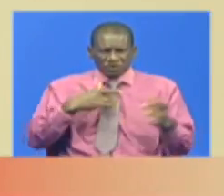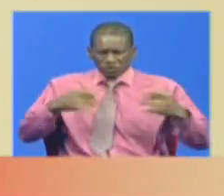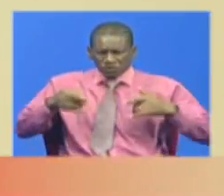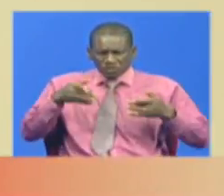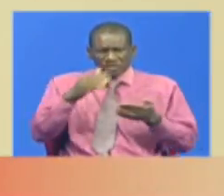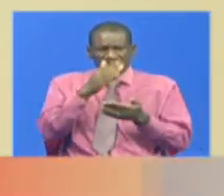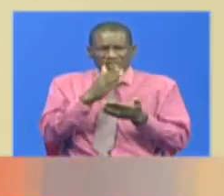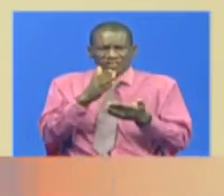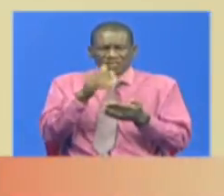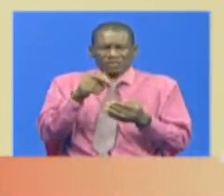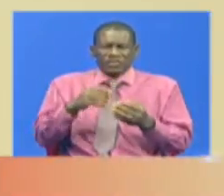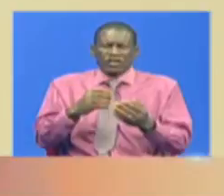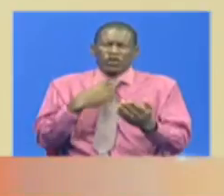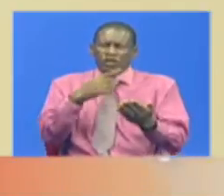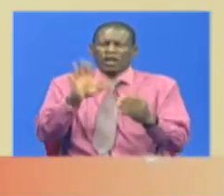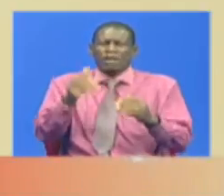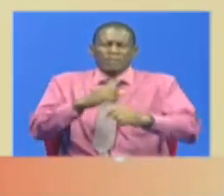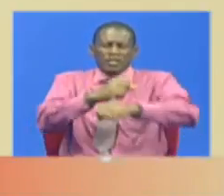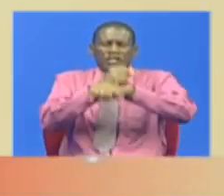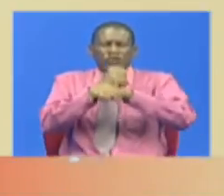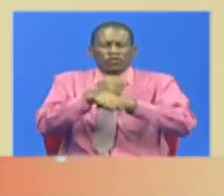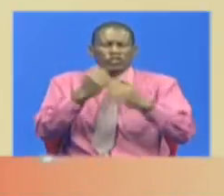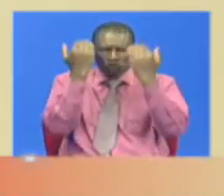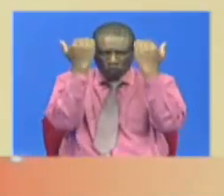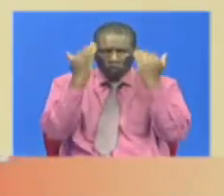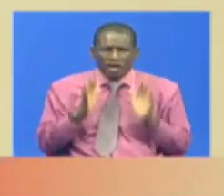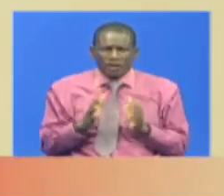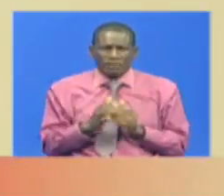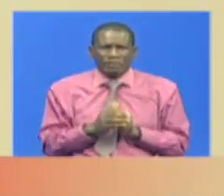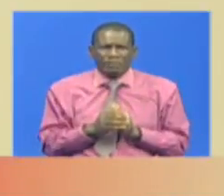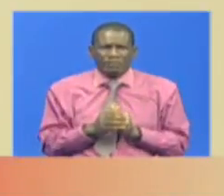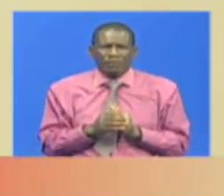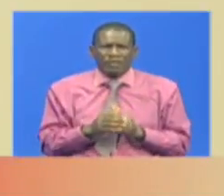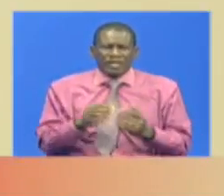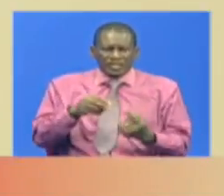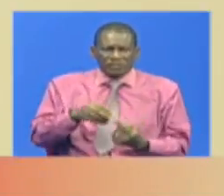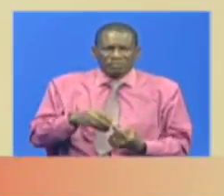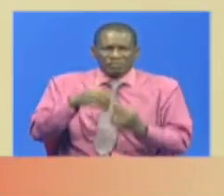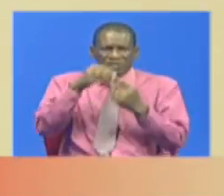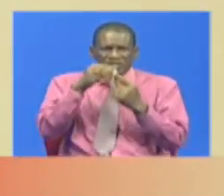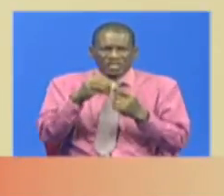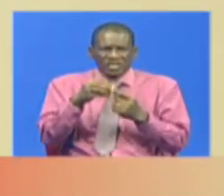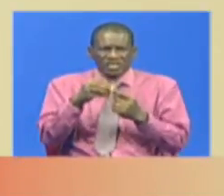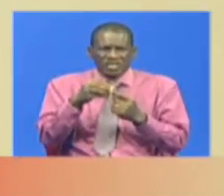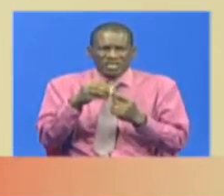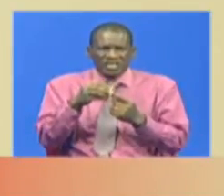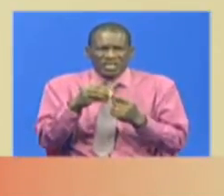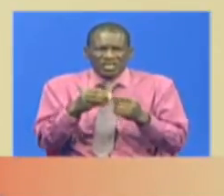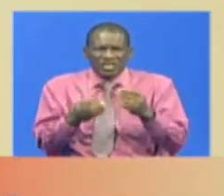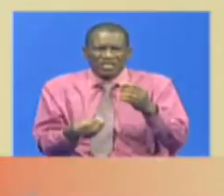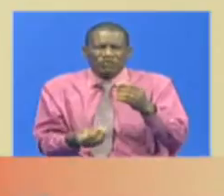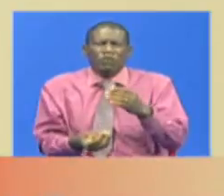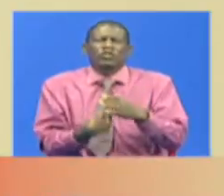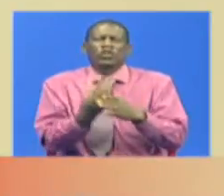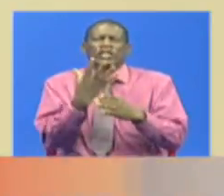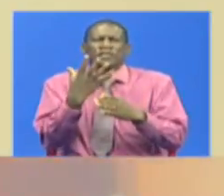submissions by the defense advocate, in particular the submissions by Mr. Kubasu